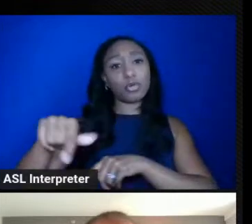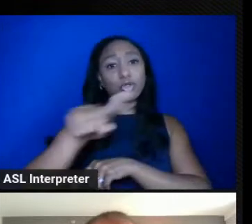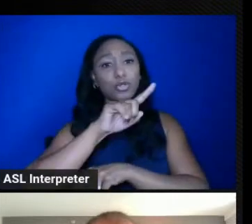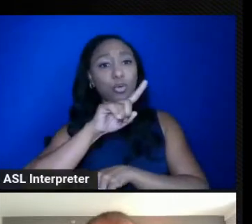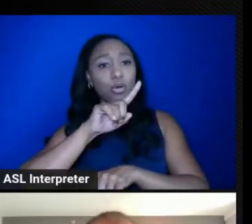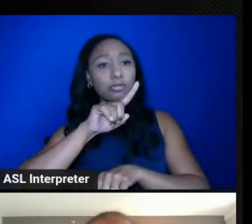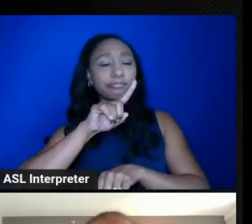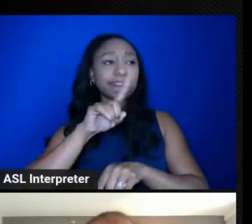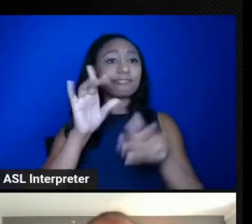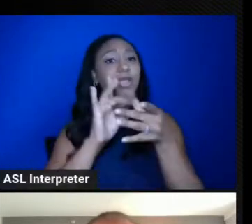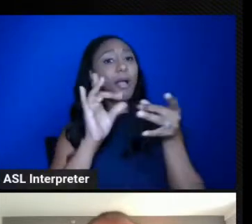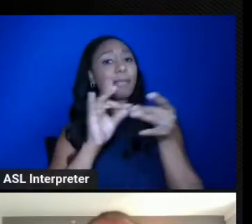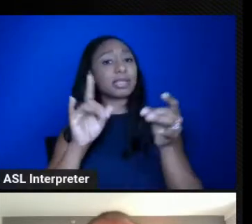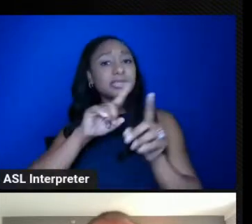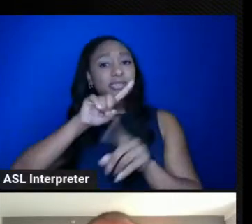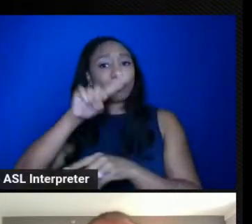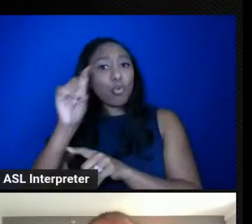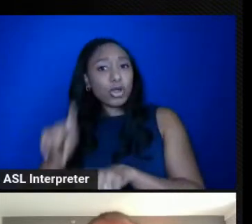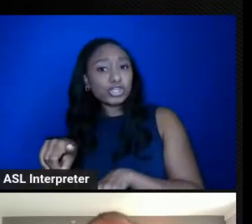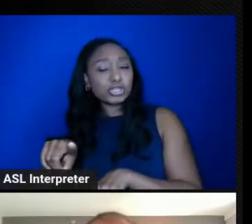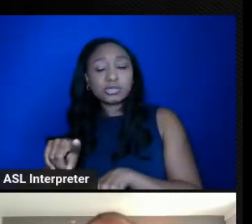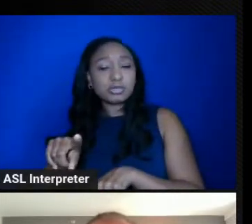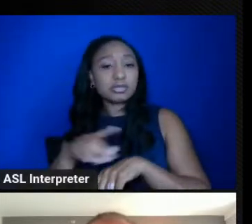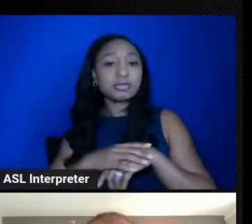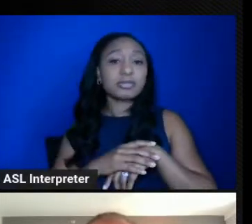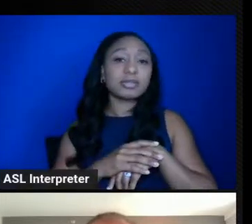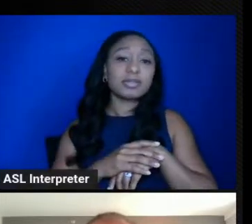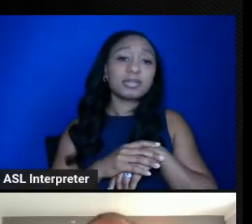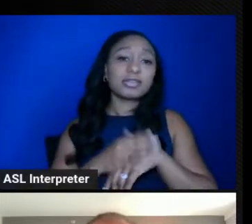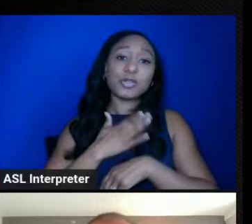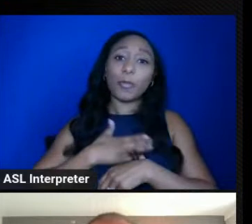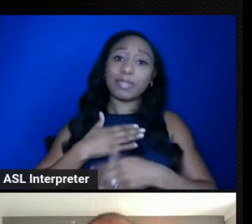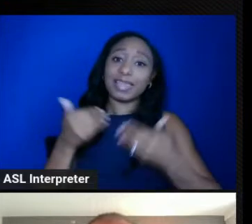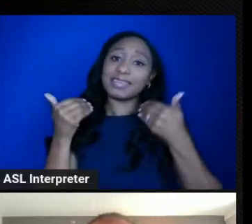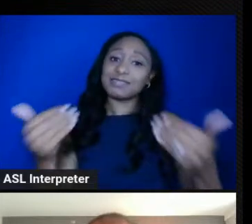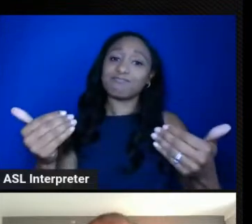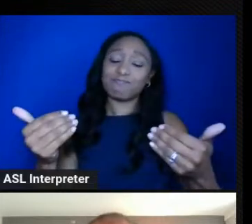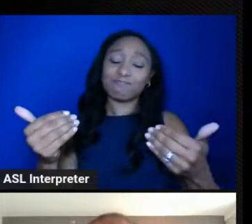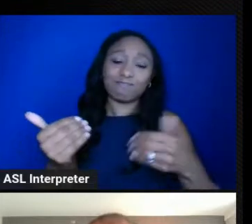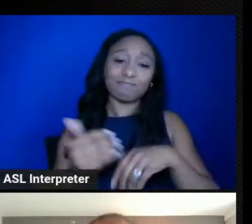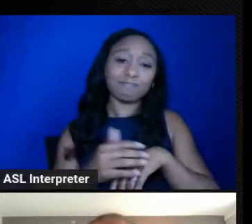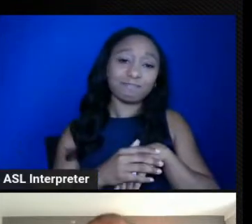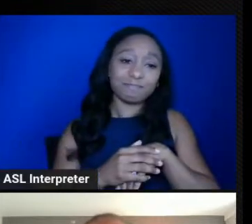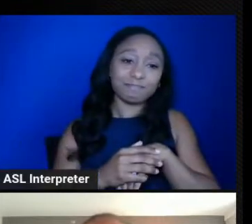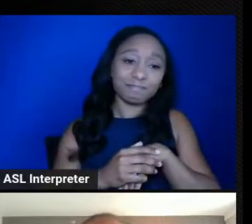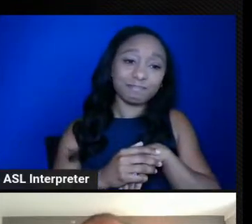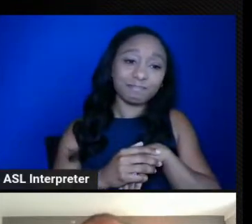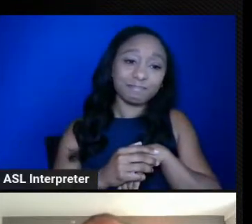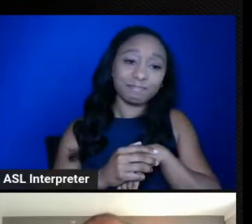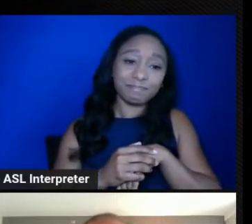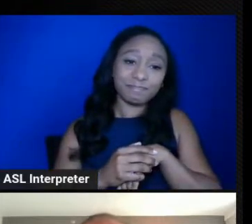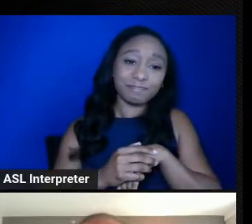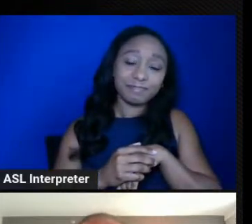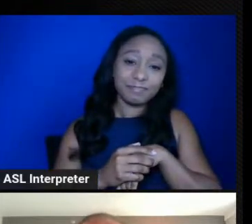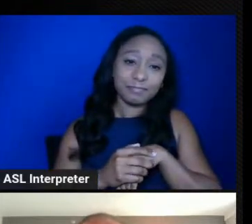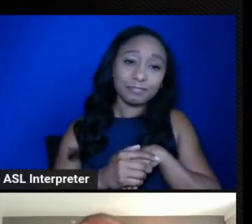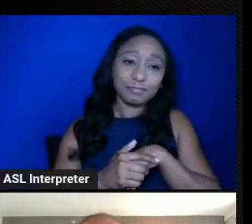don't hesitate to pose them. Looks all good, Rick. Thank you for confirming that. I appreciate